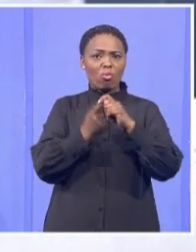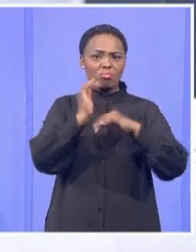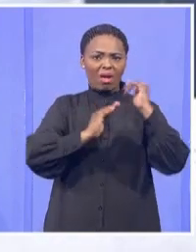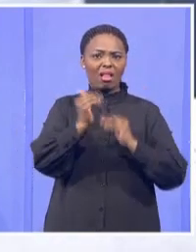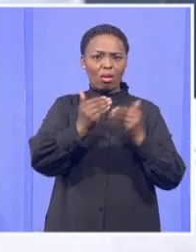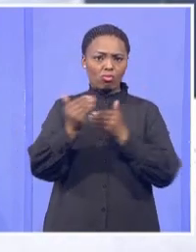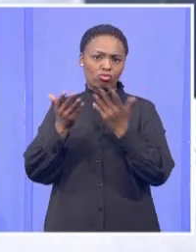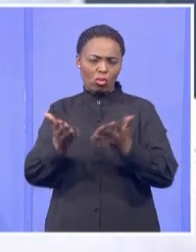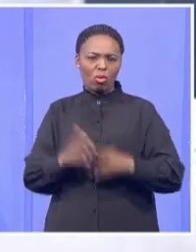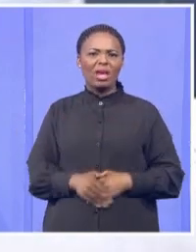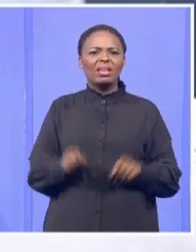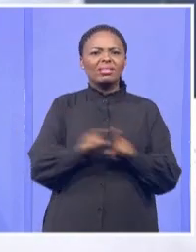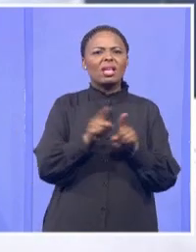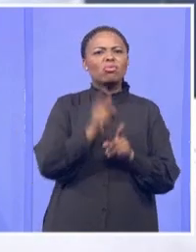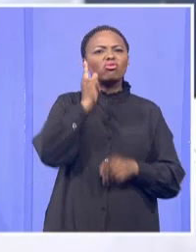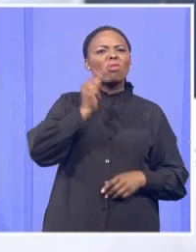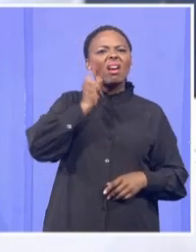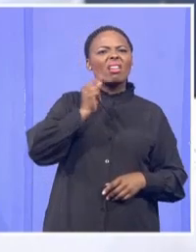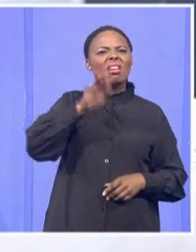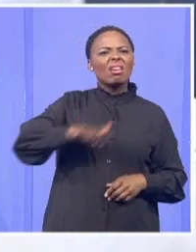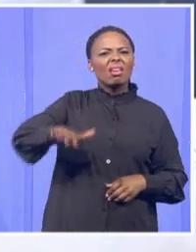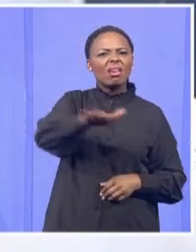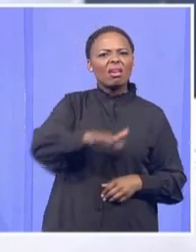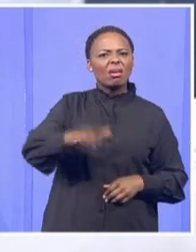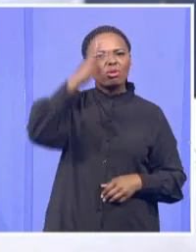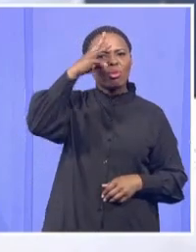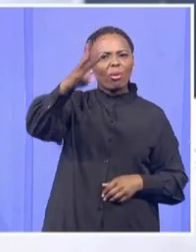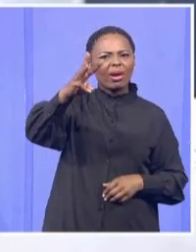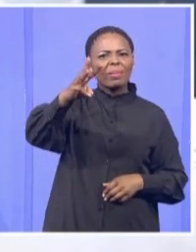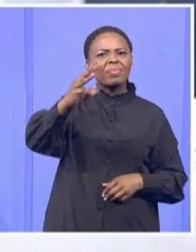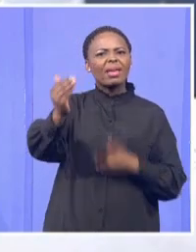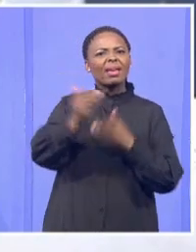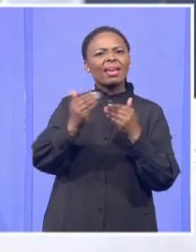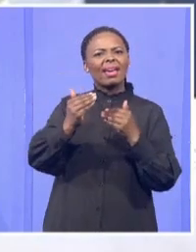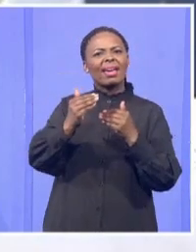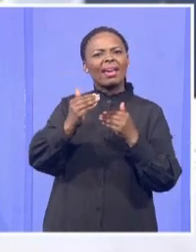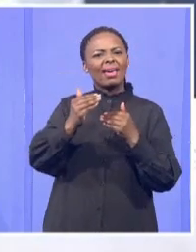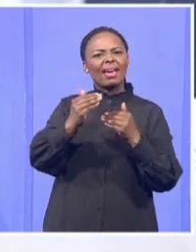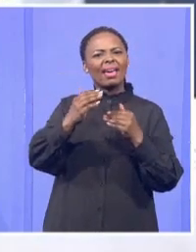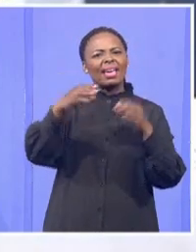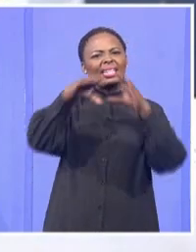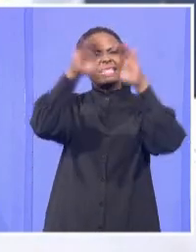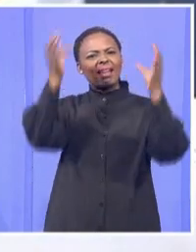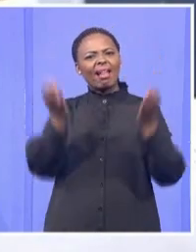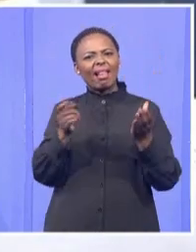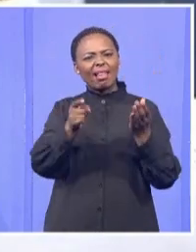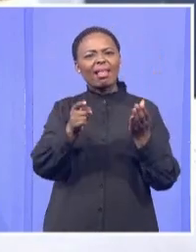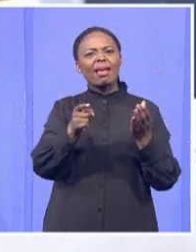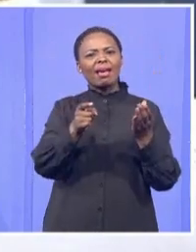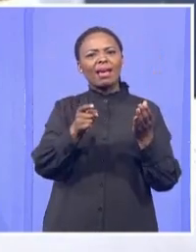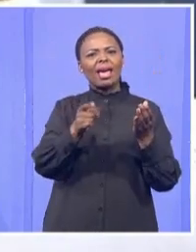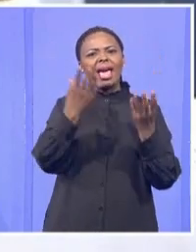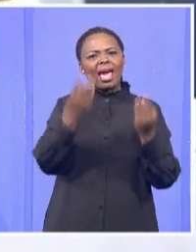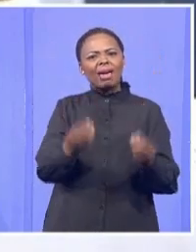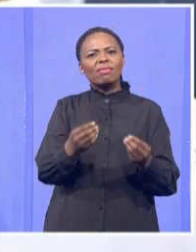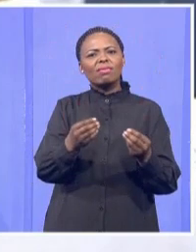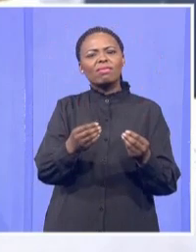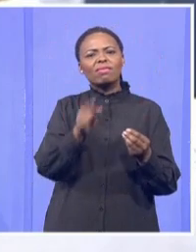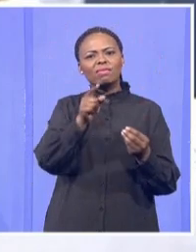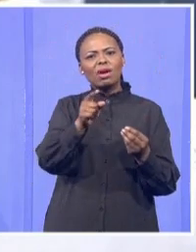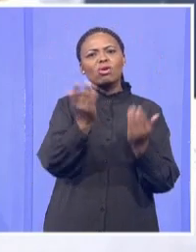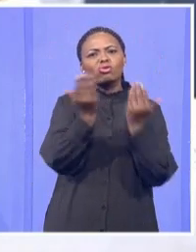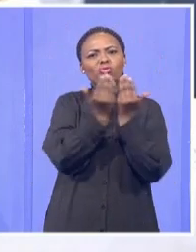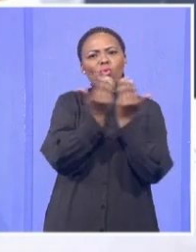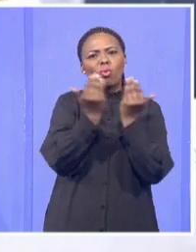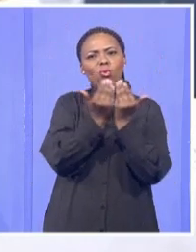Tshwane, next to the tunnel there, there is a school just over, informal